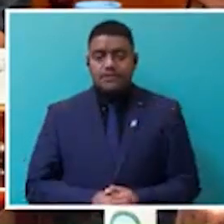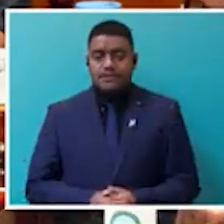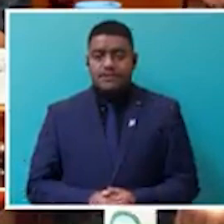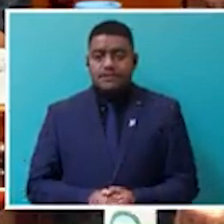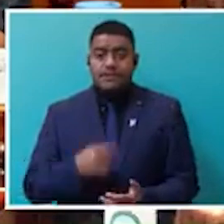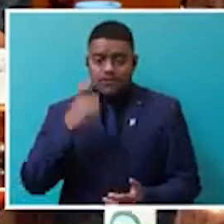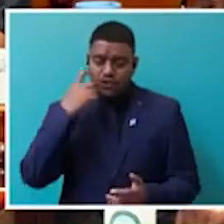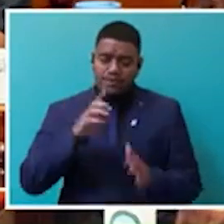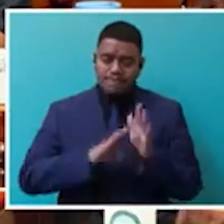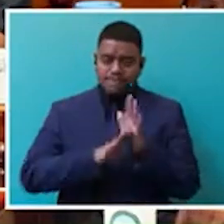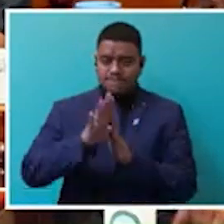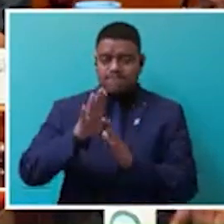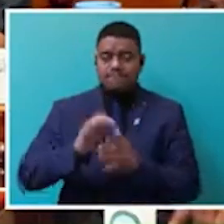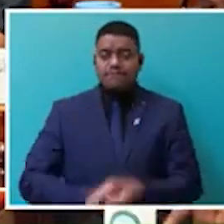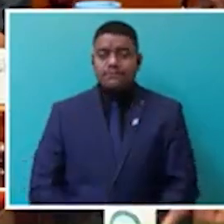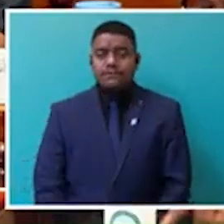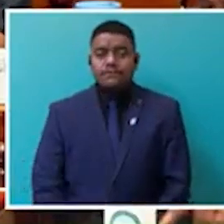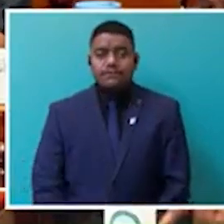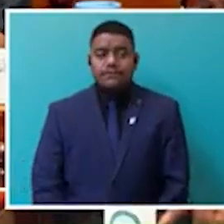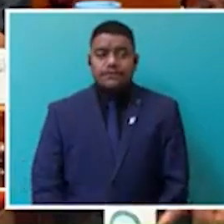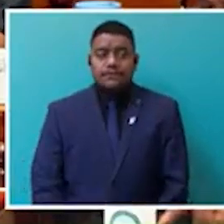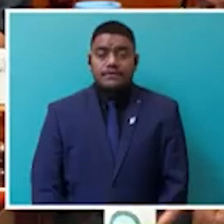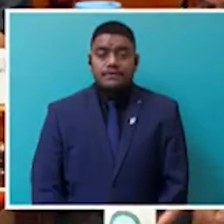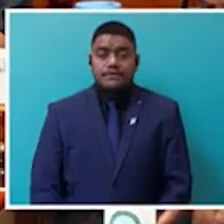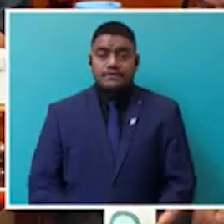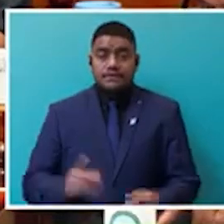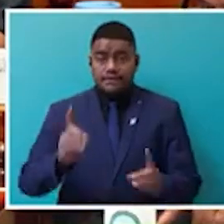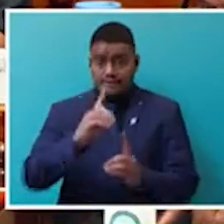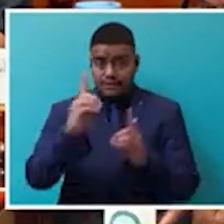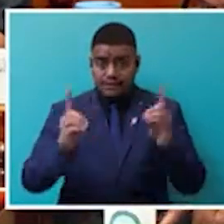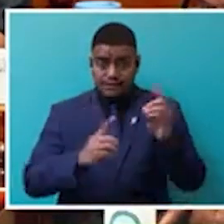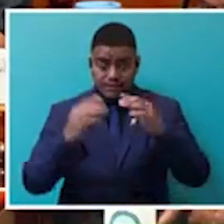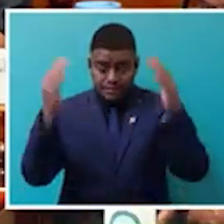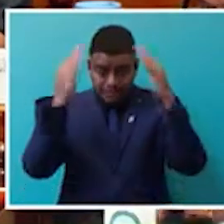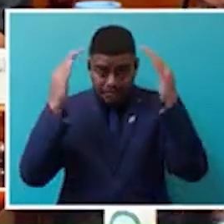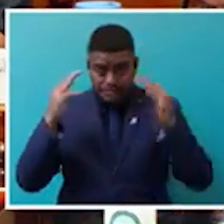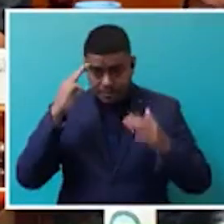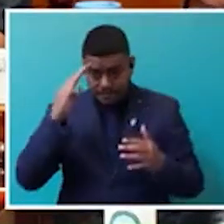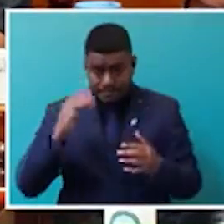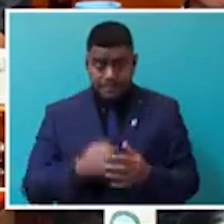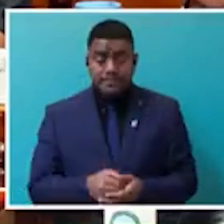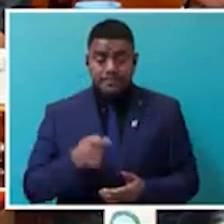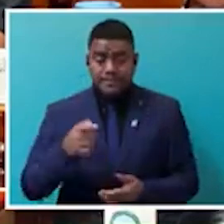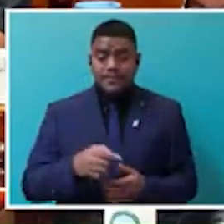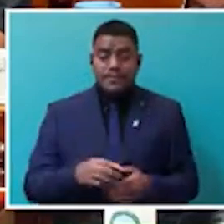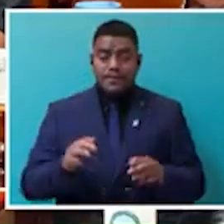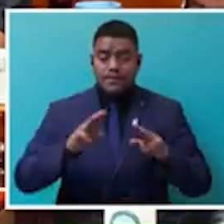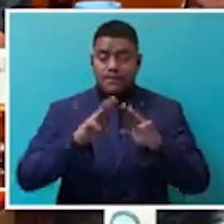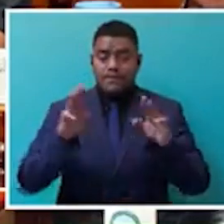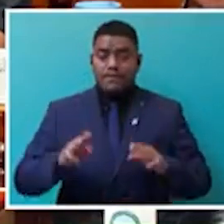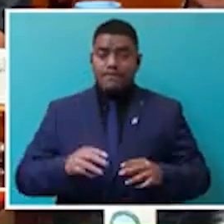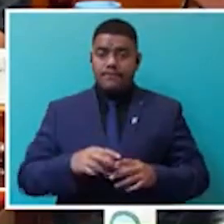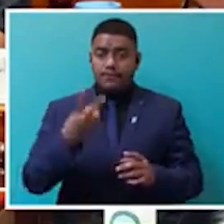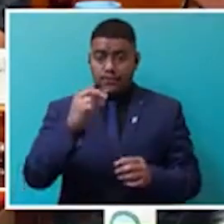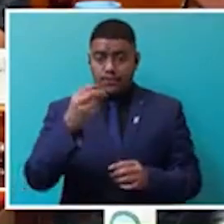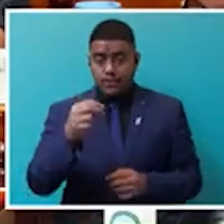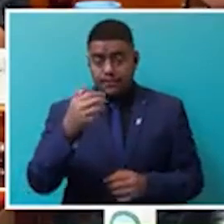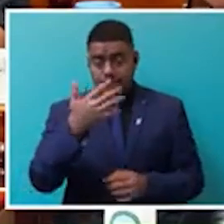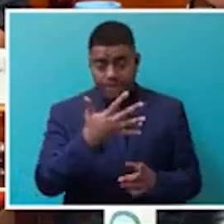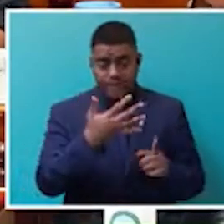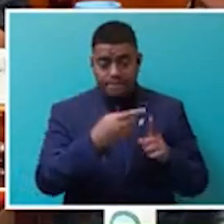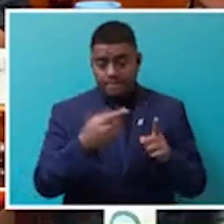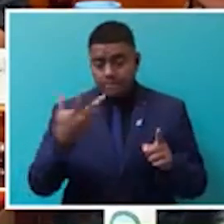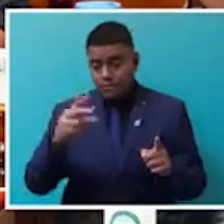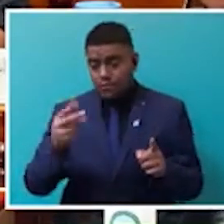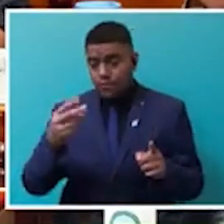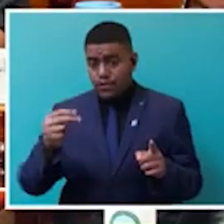thriving. Madam Deputy Speaker, the Law and Justice Sector Reform Roadmap 2025 to 2029, endorsed